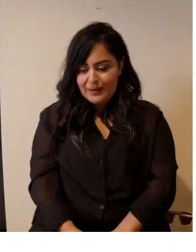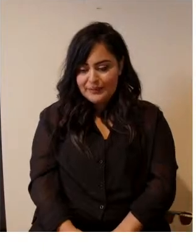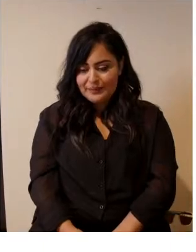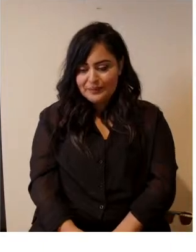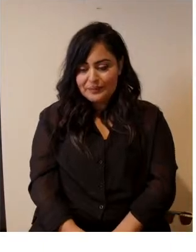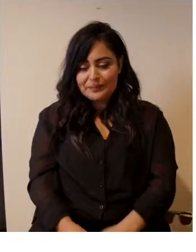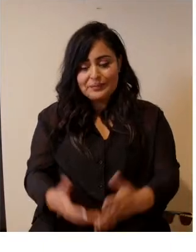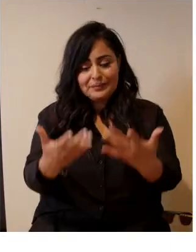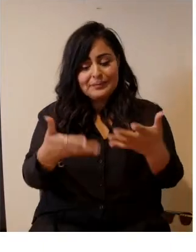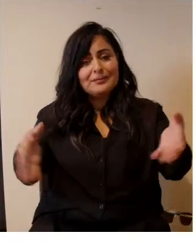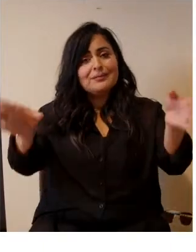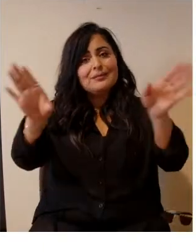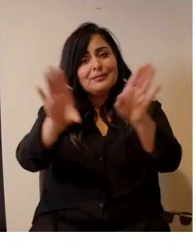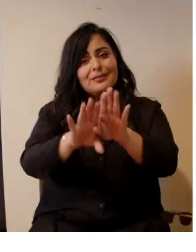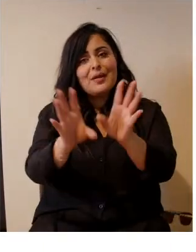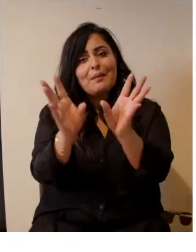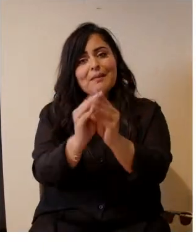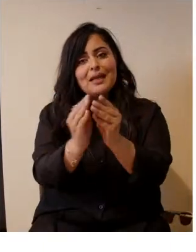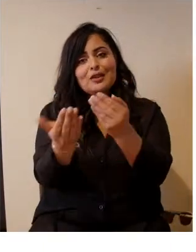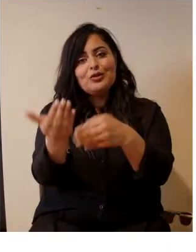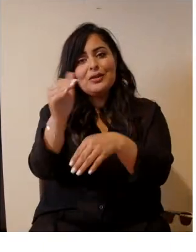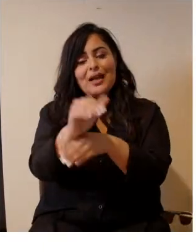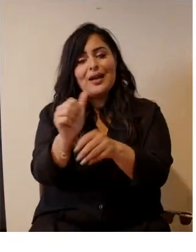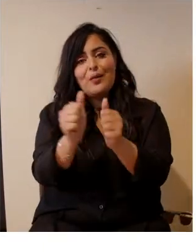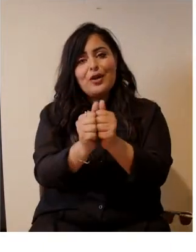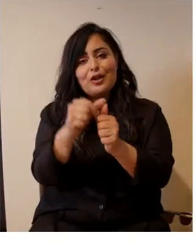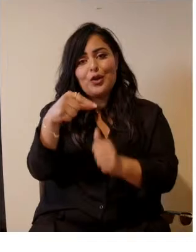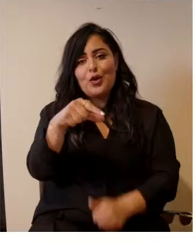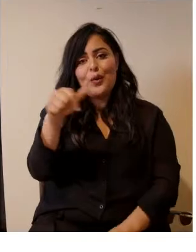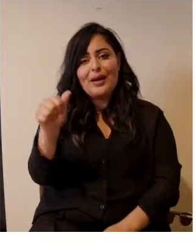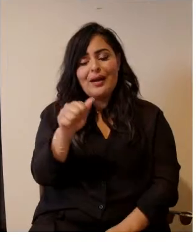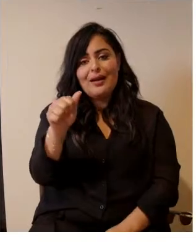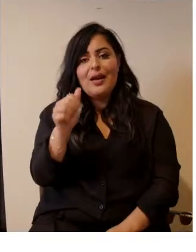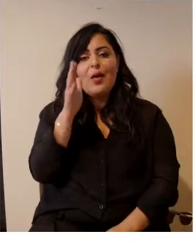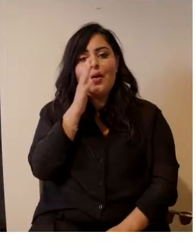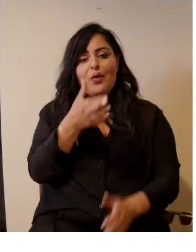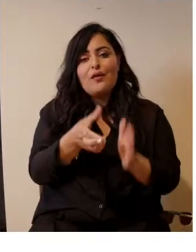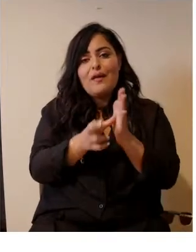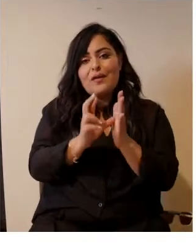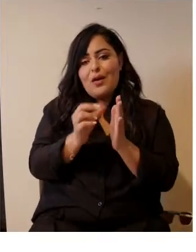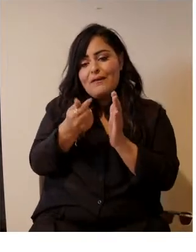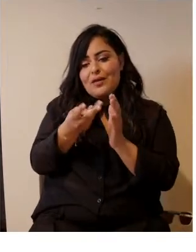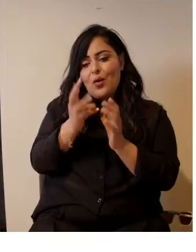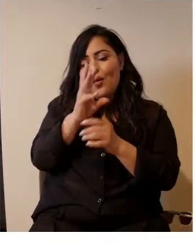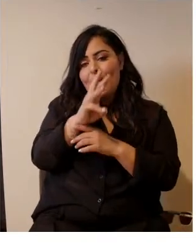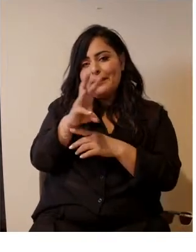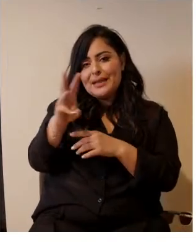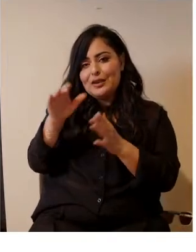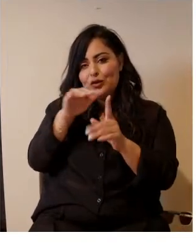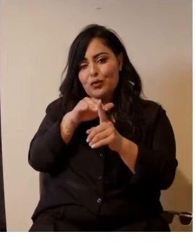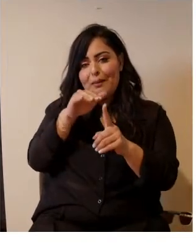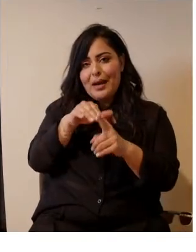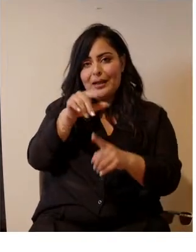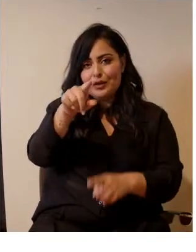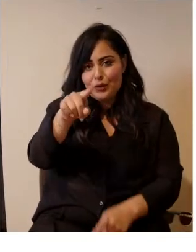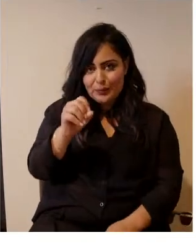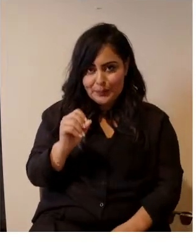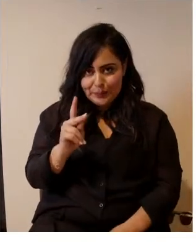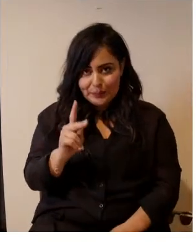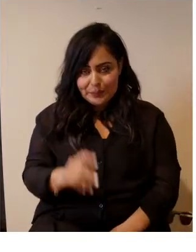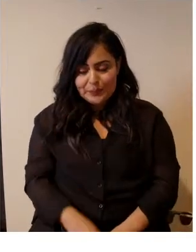So that's going to conclude our meeting tonight with question and answers. I just want to go through some important websites to remind you guys of.